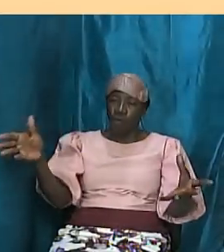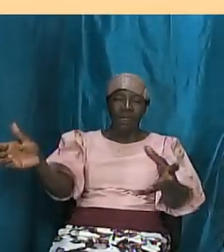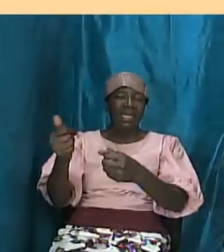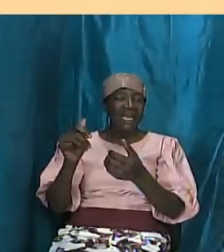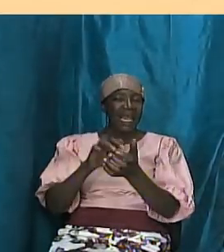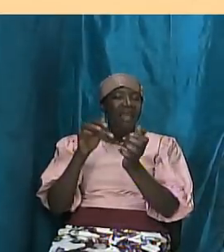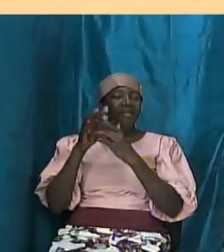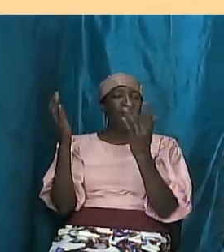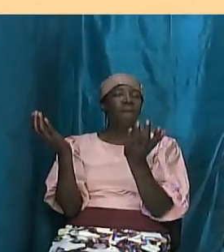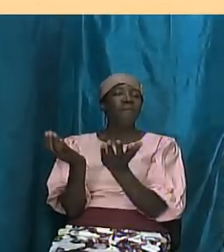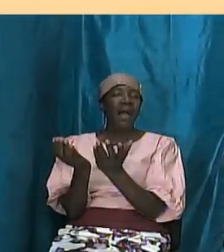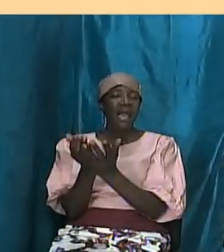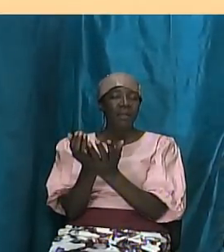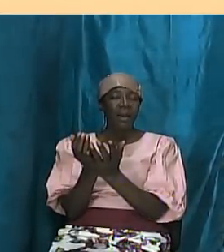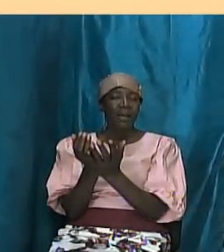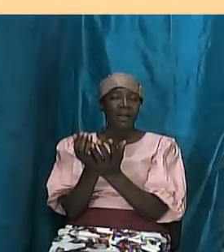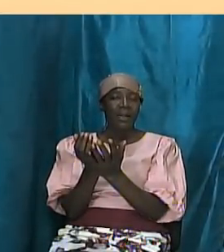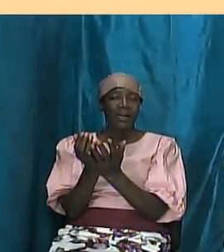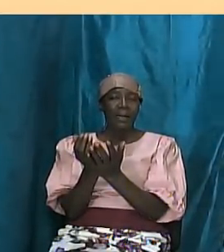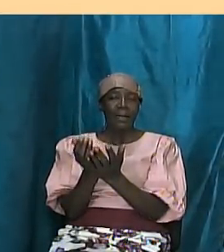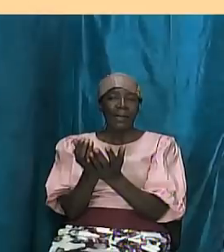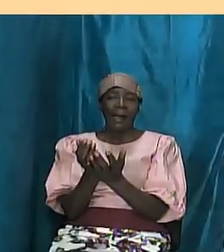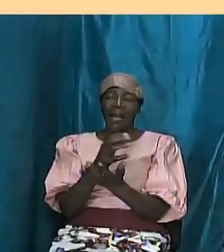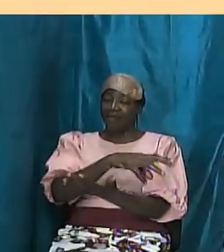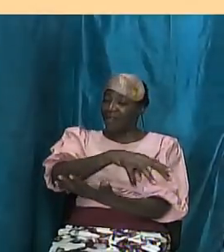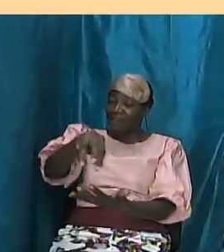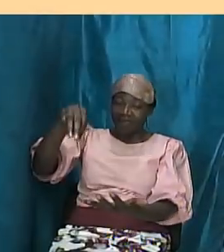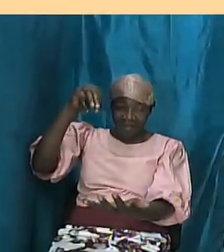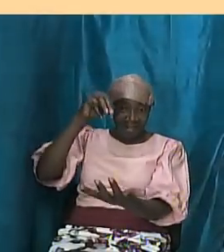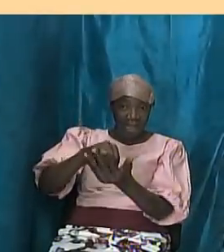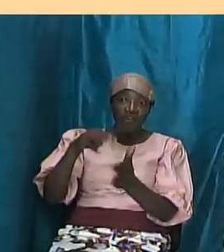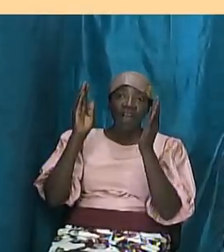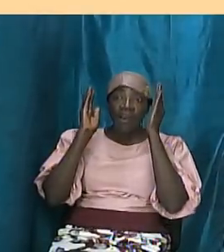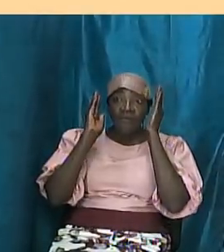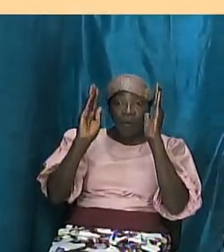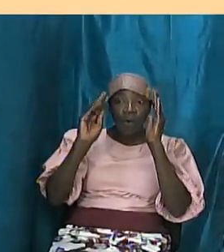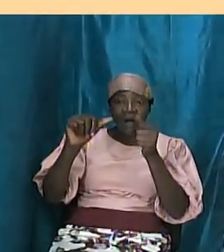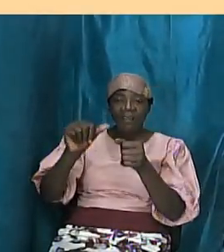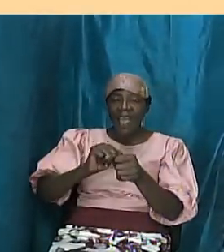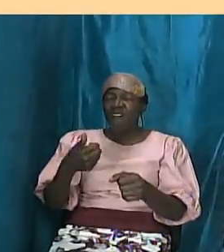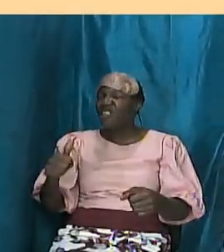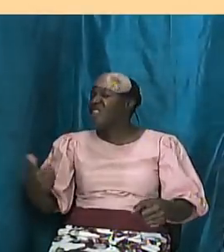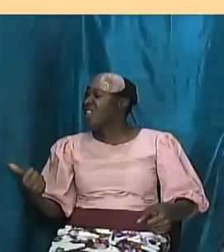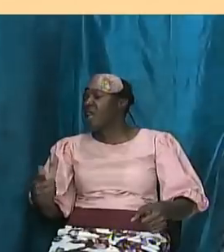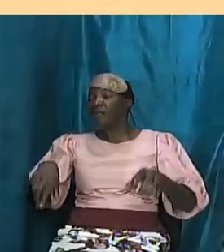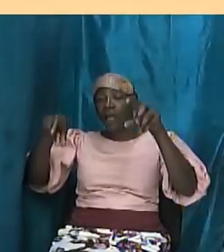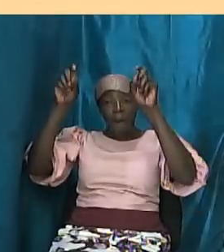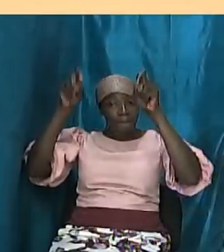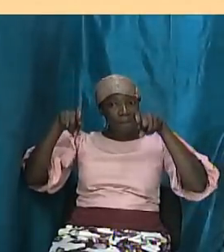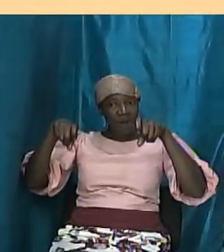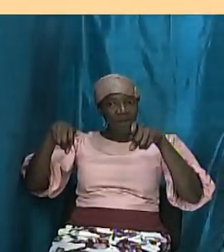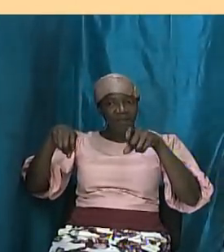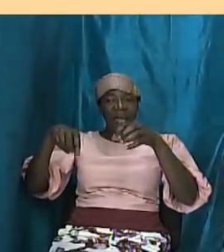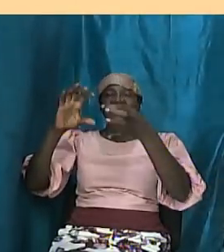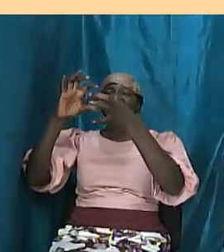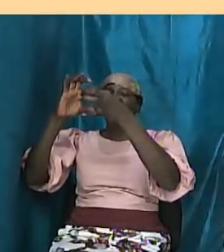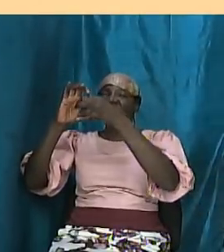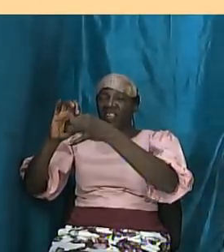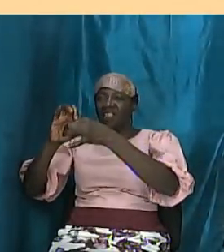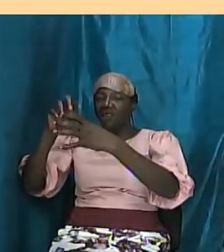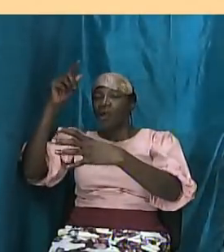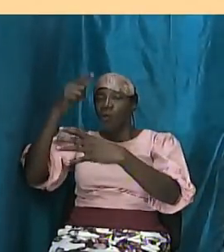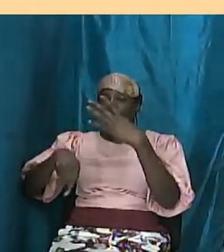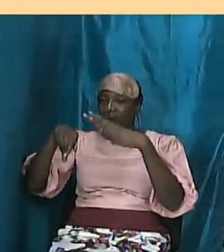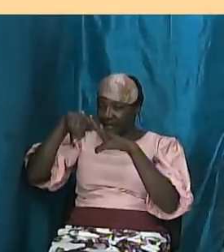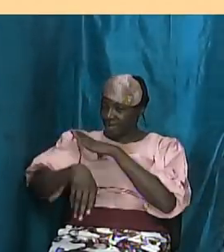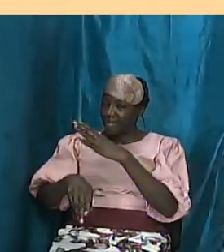the central focus and everything else must fit within what is outlined in the book.